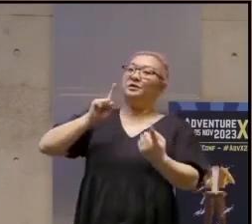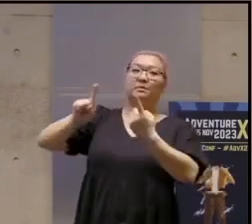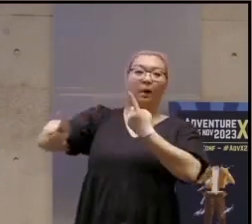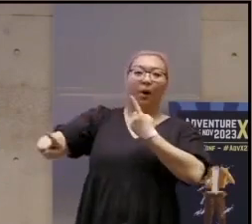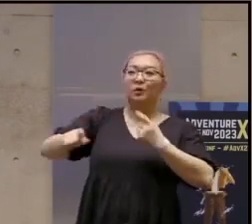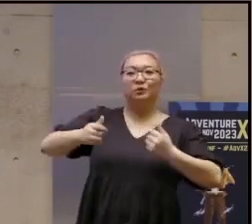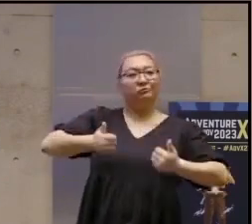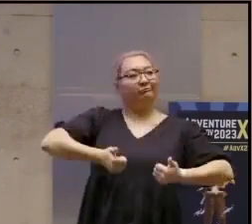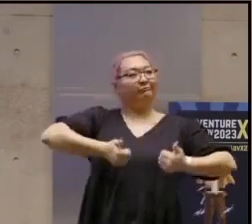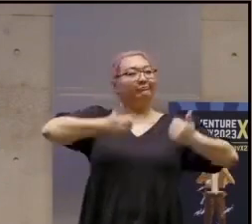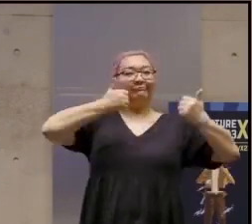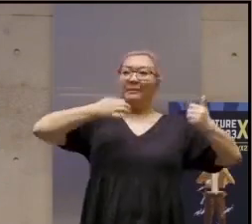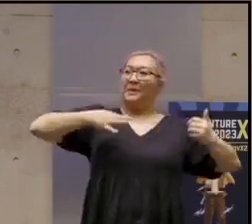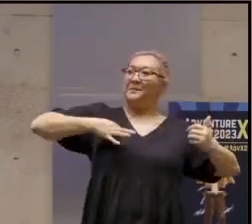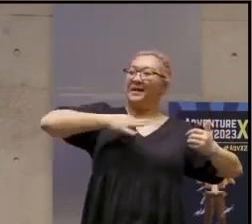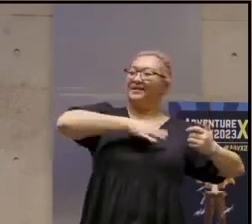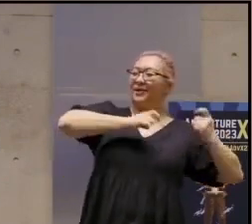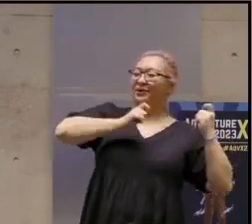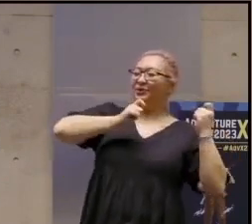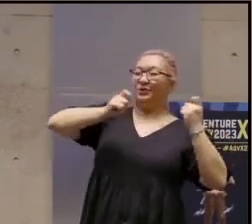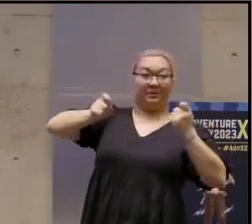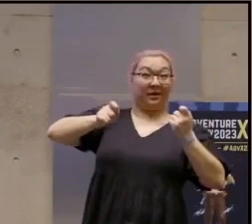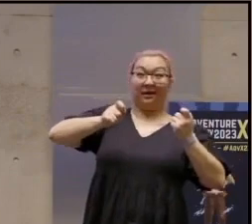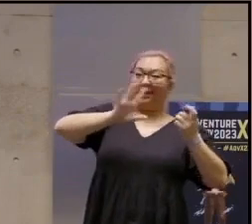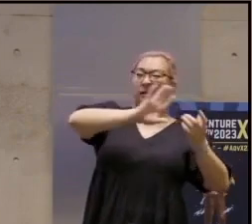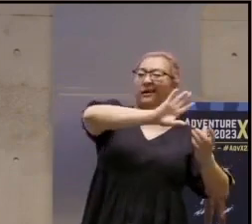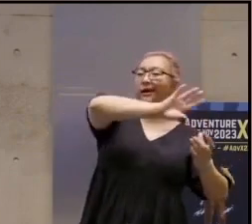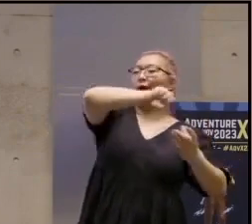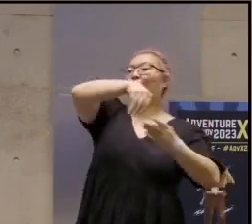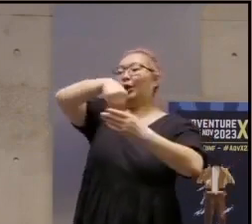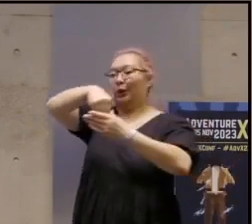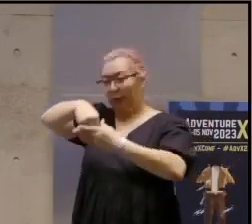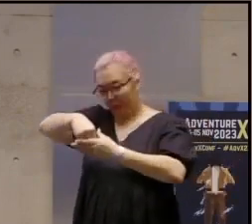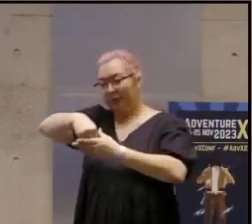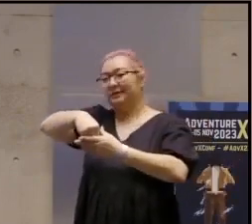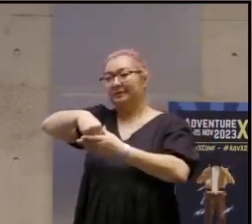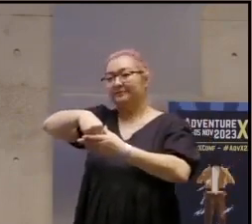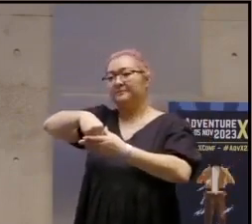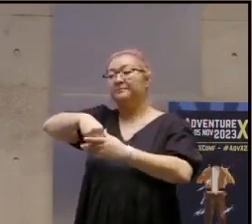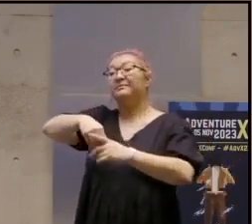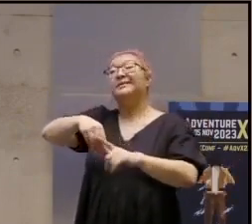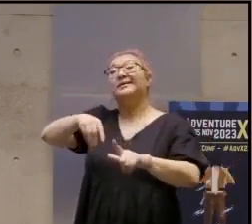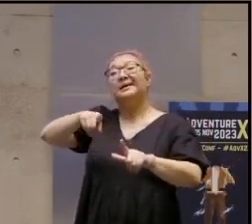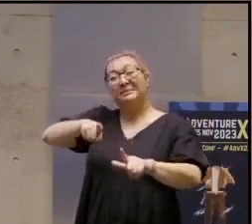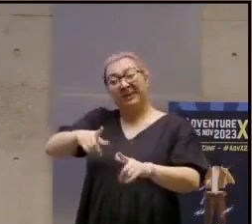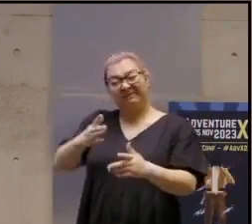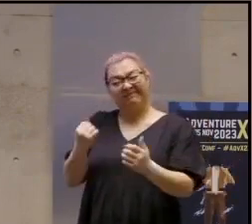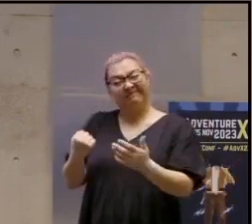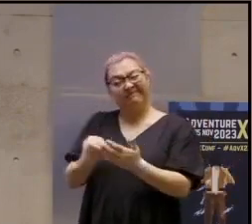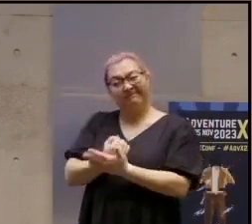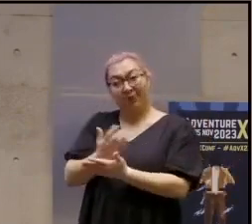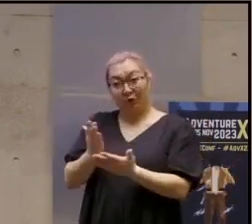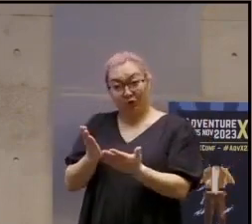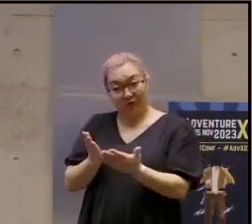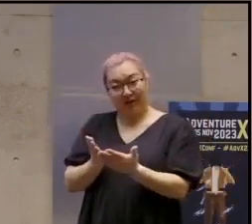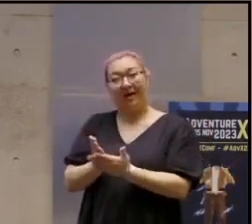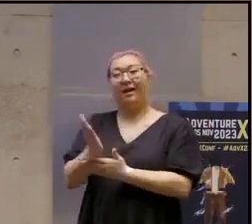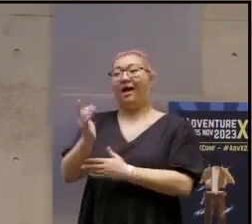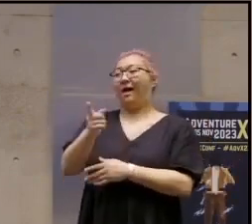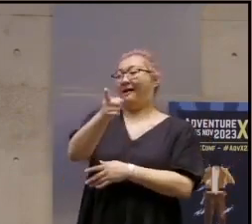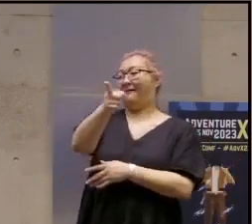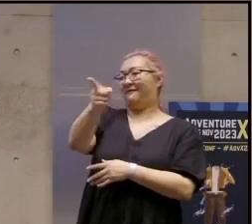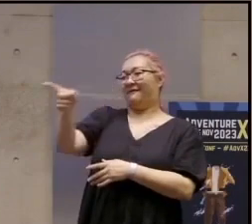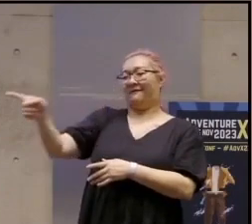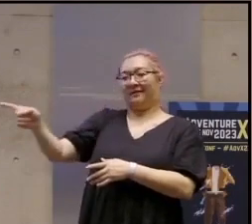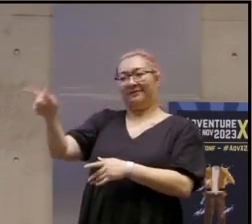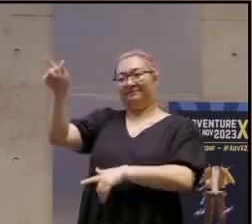many people, particularly within the mental health sphere, have experiences which are negative or disappointing with healthcare professionals.